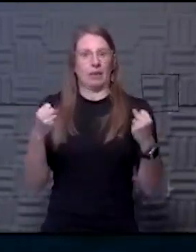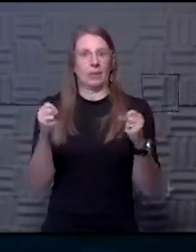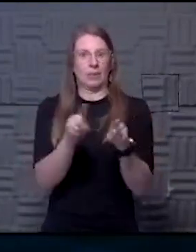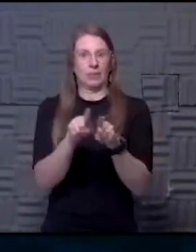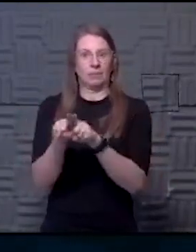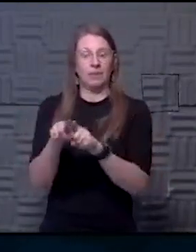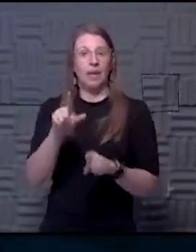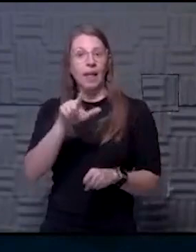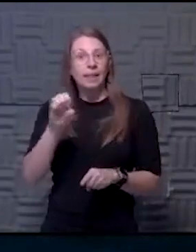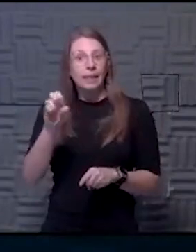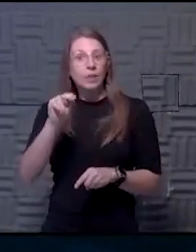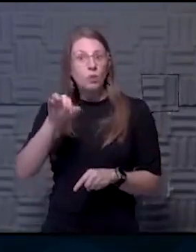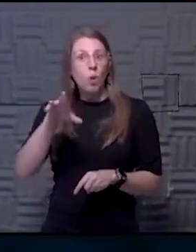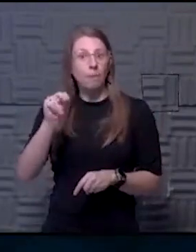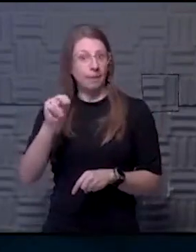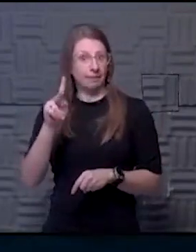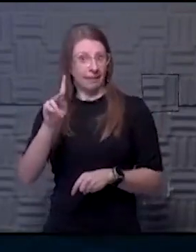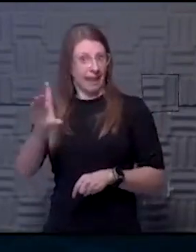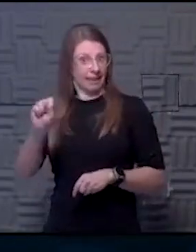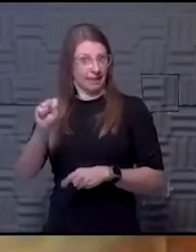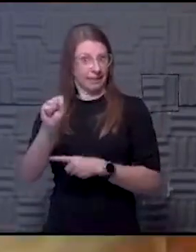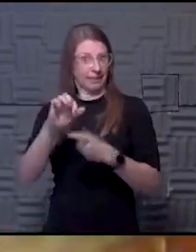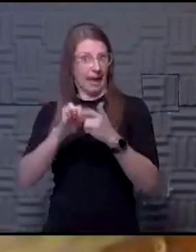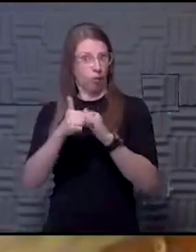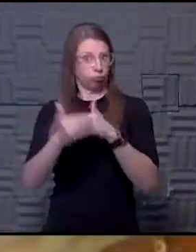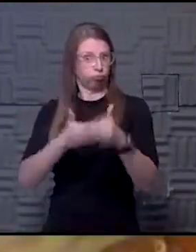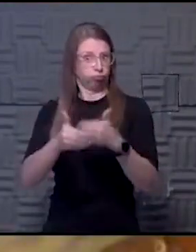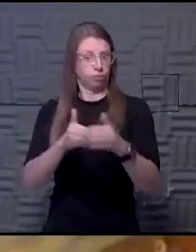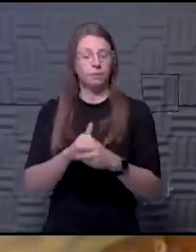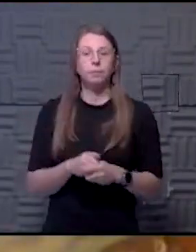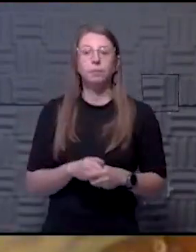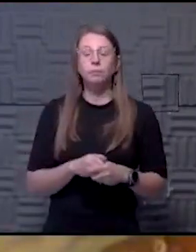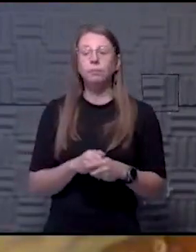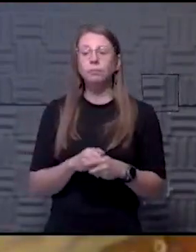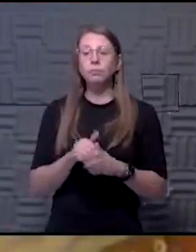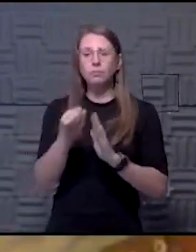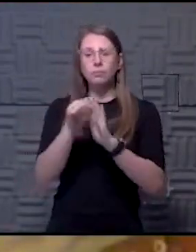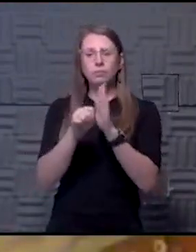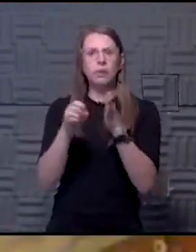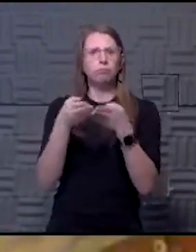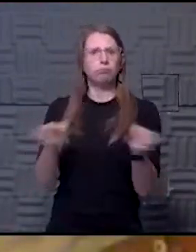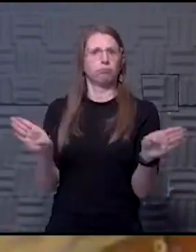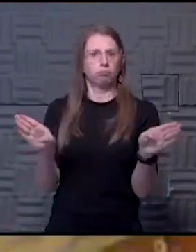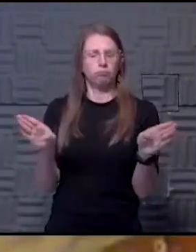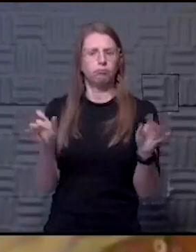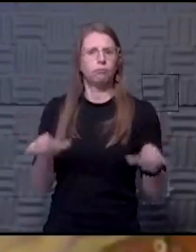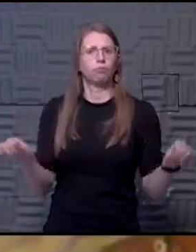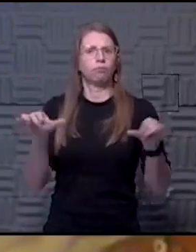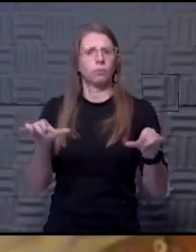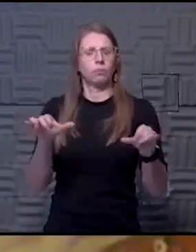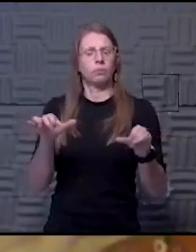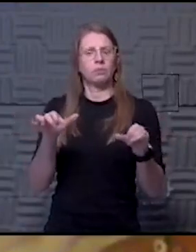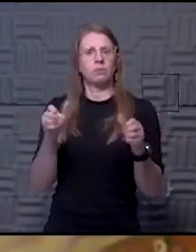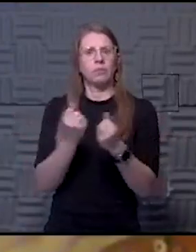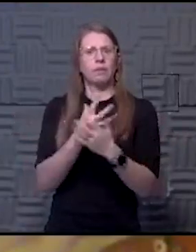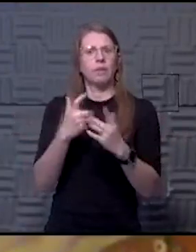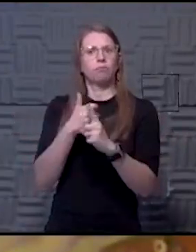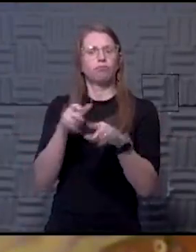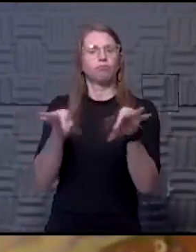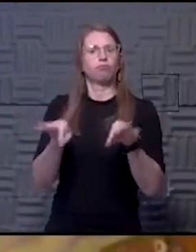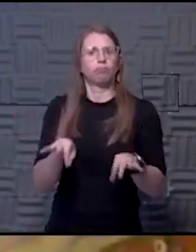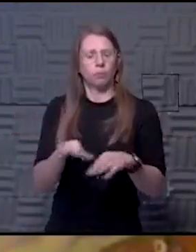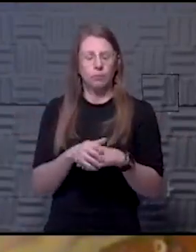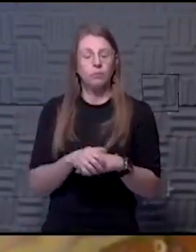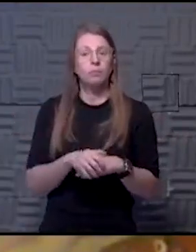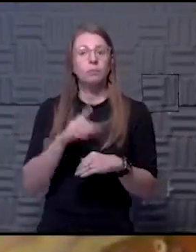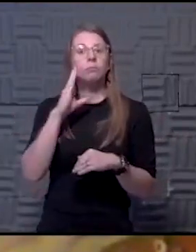Norman, how are things going for the state of Kansas? The statewide trend is pretty much what you described, Steve. And as you